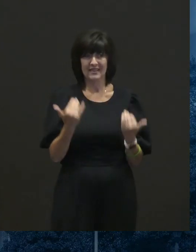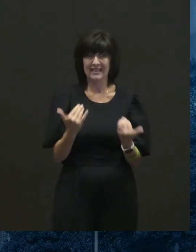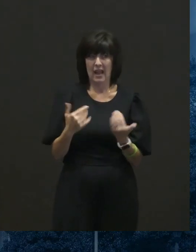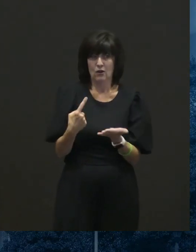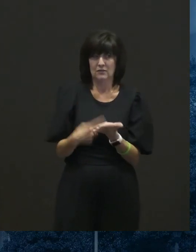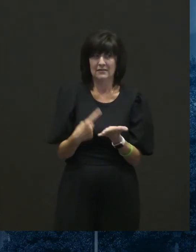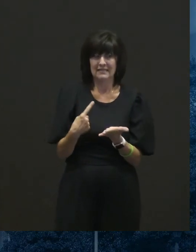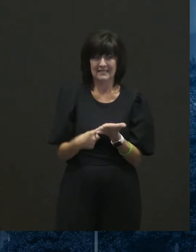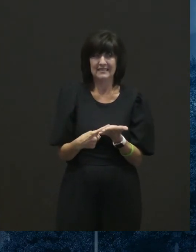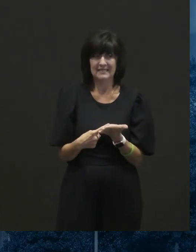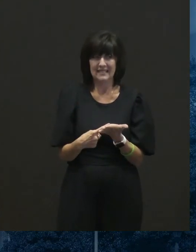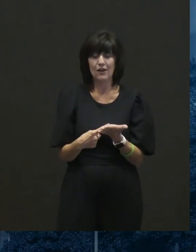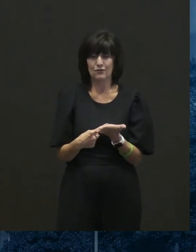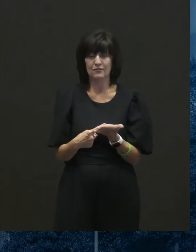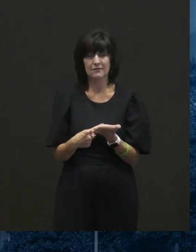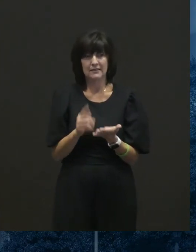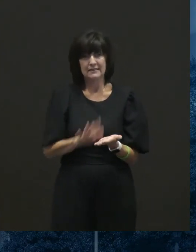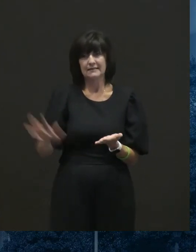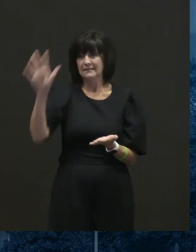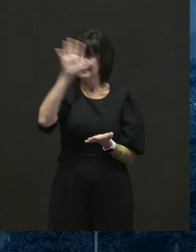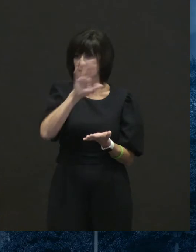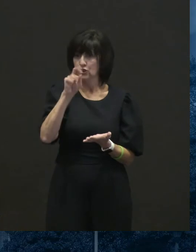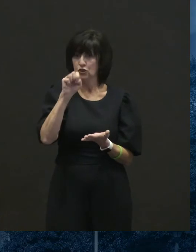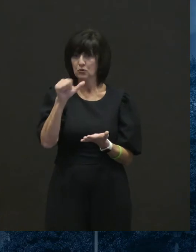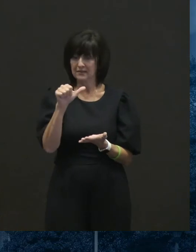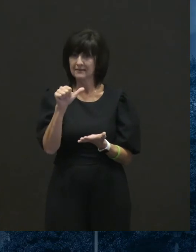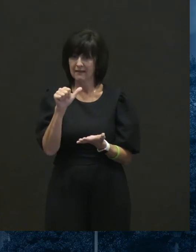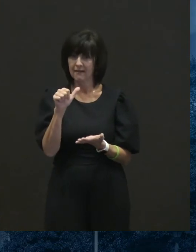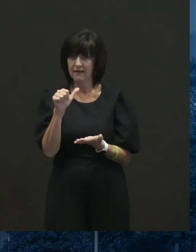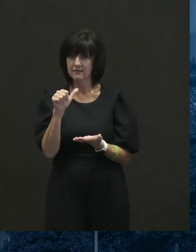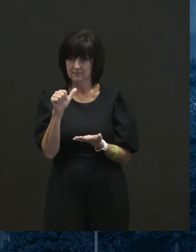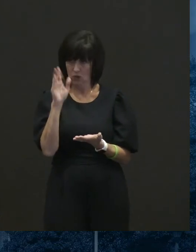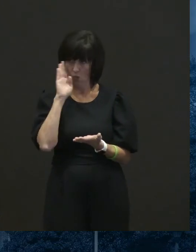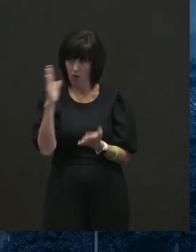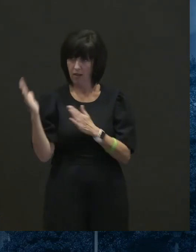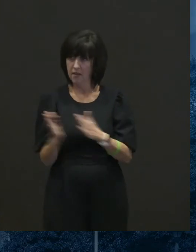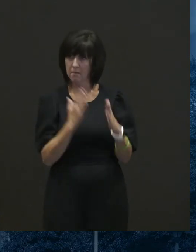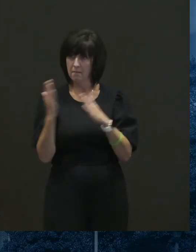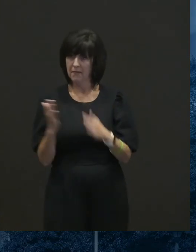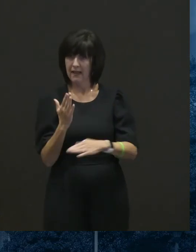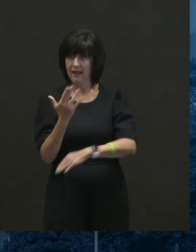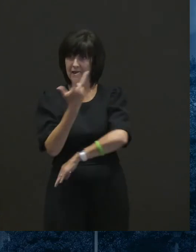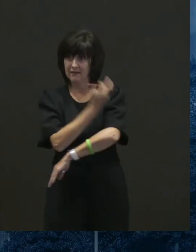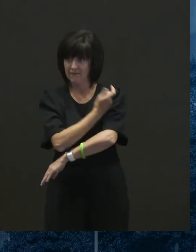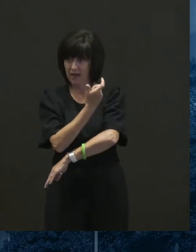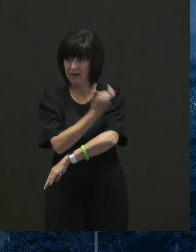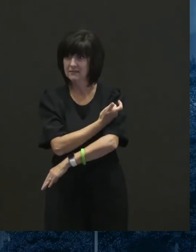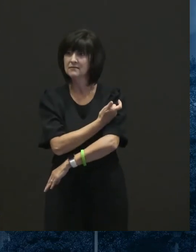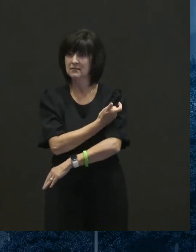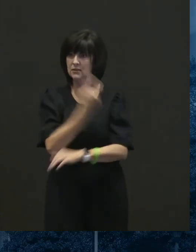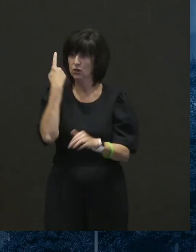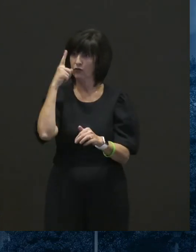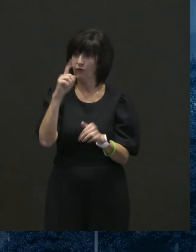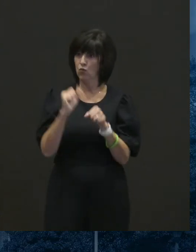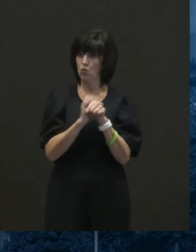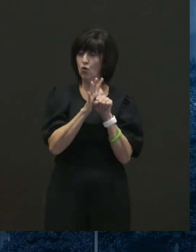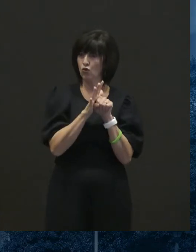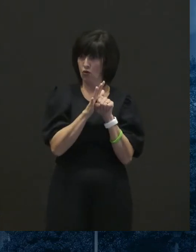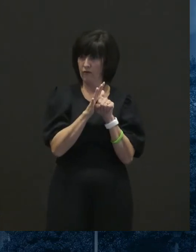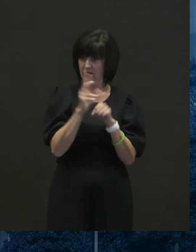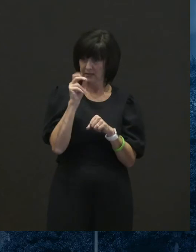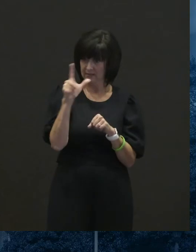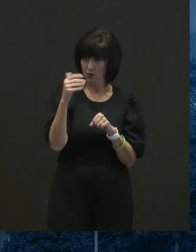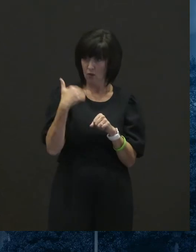about the vaccine and how it's going to be distributed. Does Delaware have a plan yet on how it's going to distribute the vaccine?